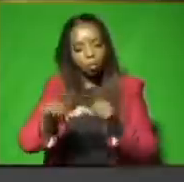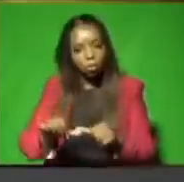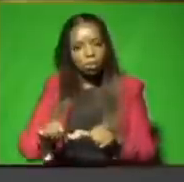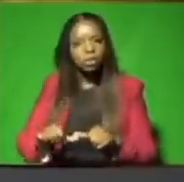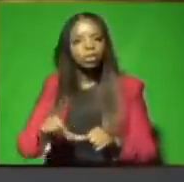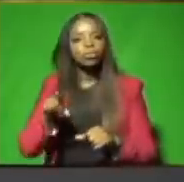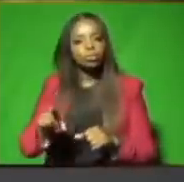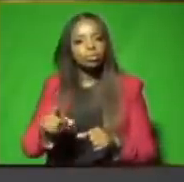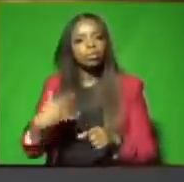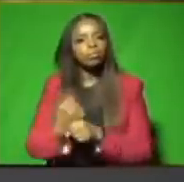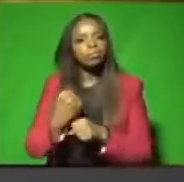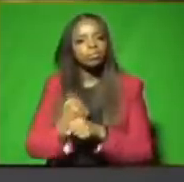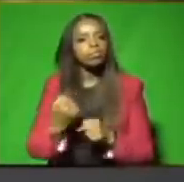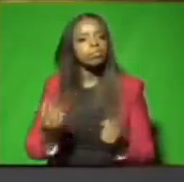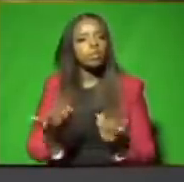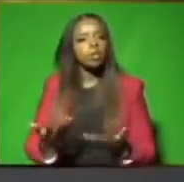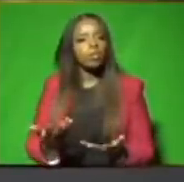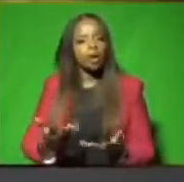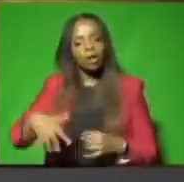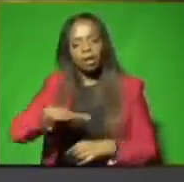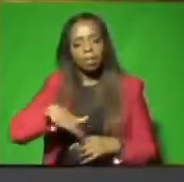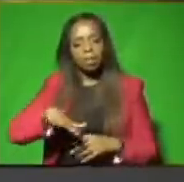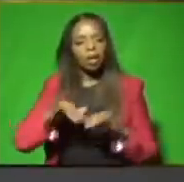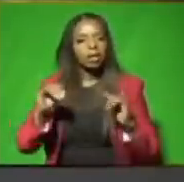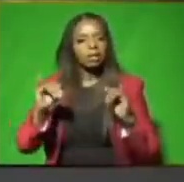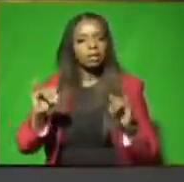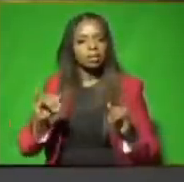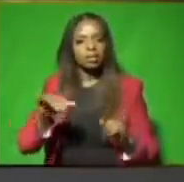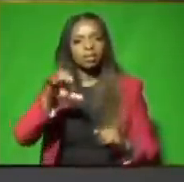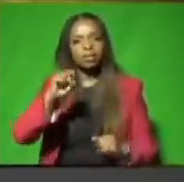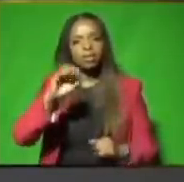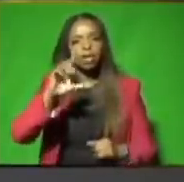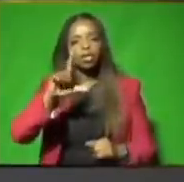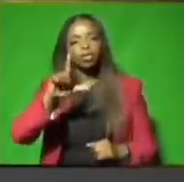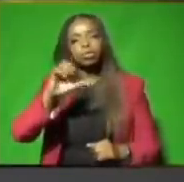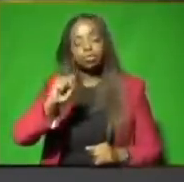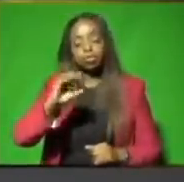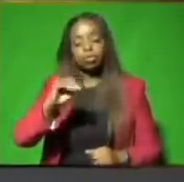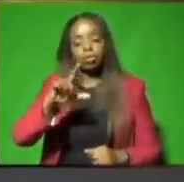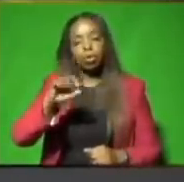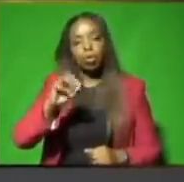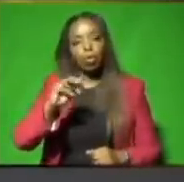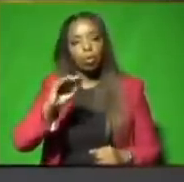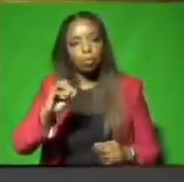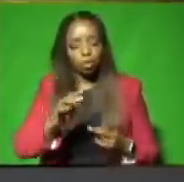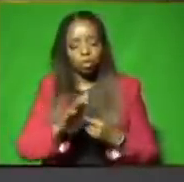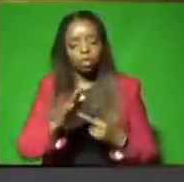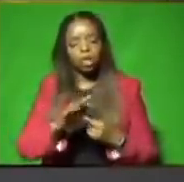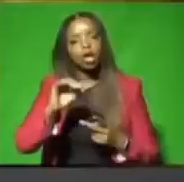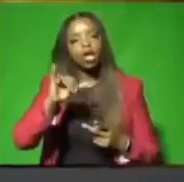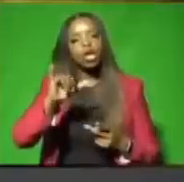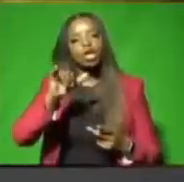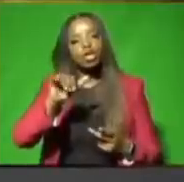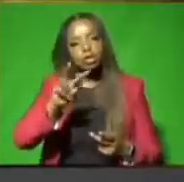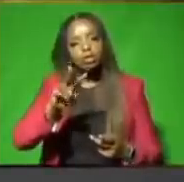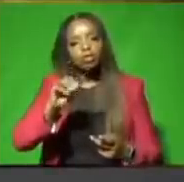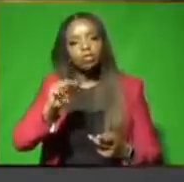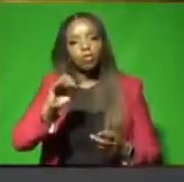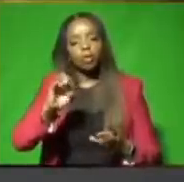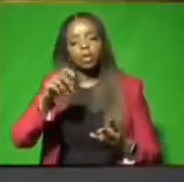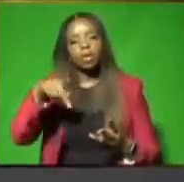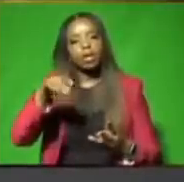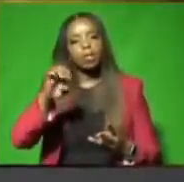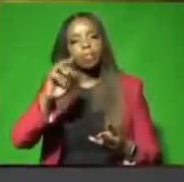occupational accidents. Solomon Nyerenda, Yvonne Mniz, and Priti Winnie